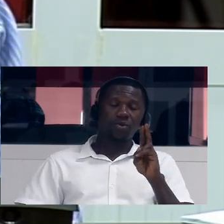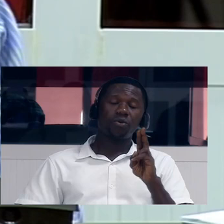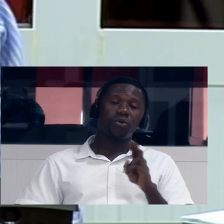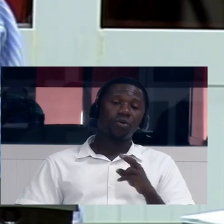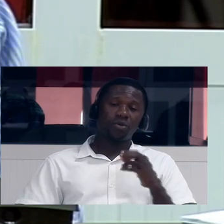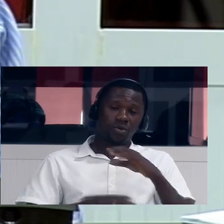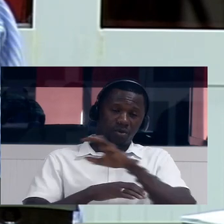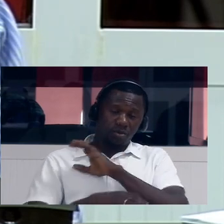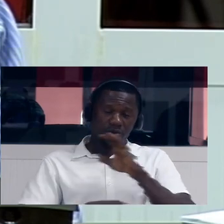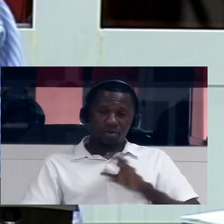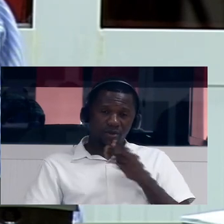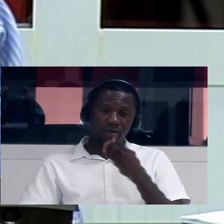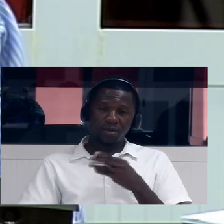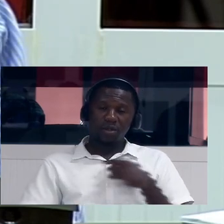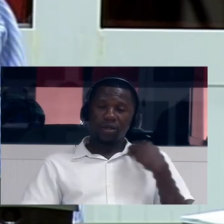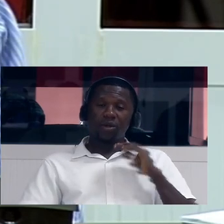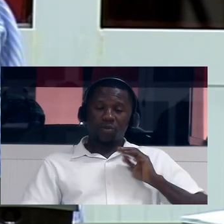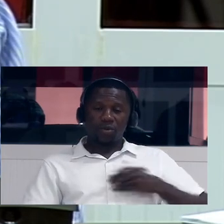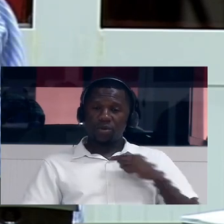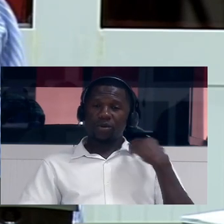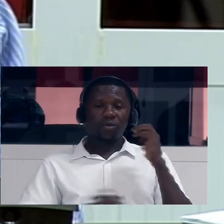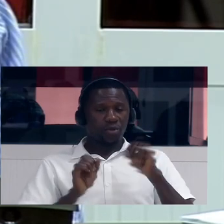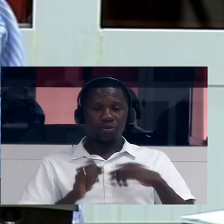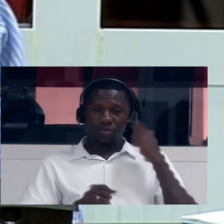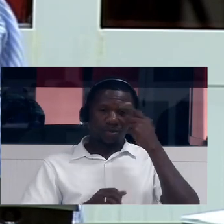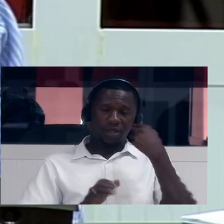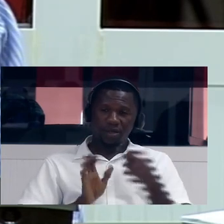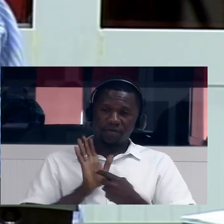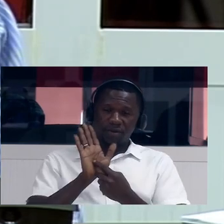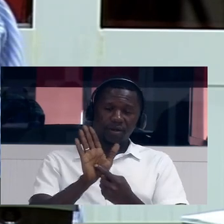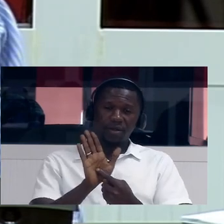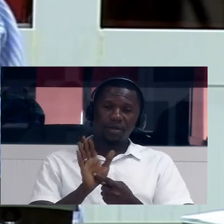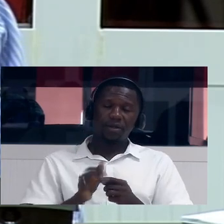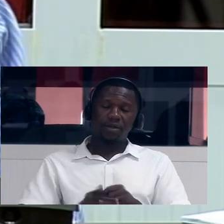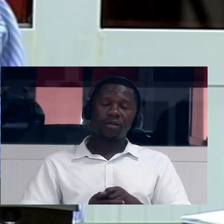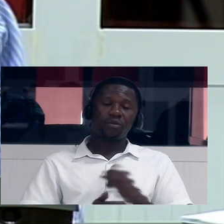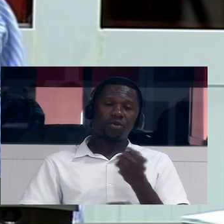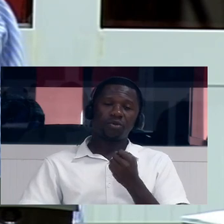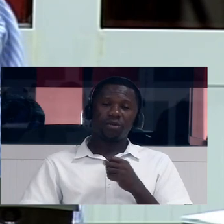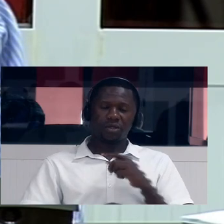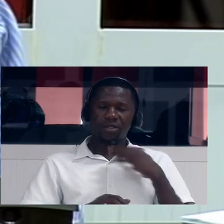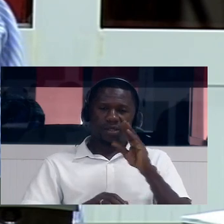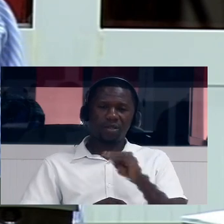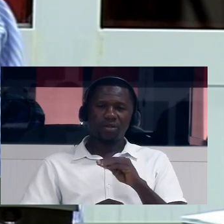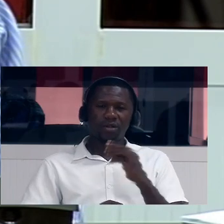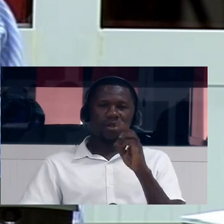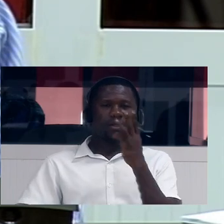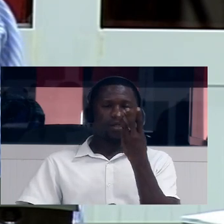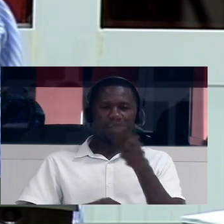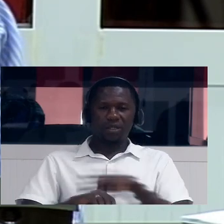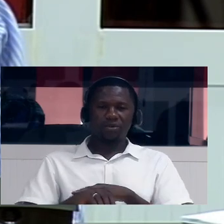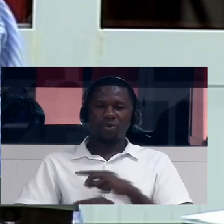identify the proper person, because all the ones, I think they did it three times, and all the persons that